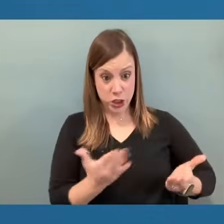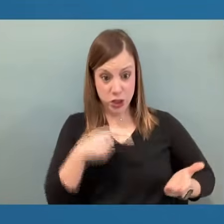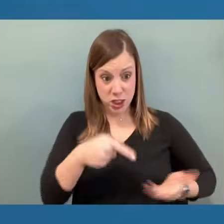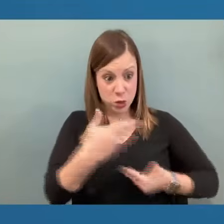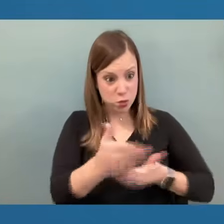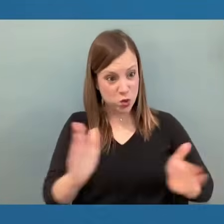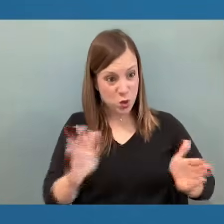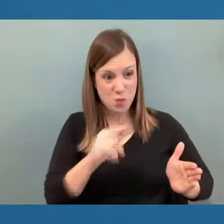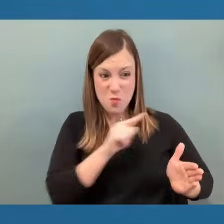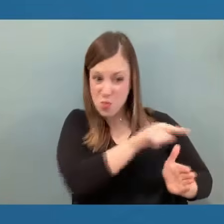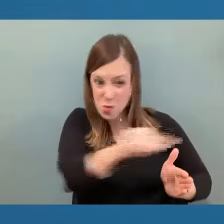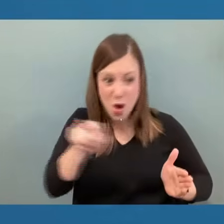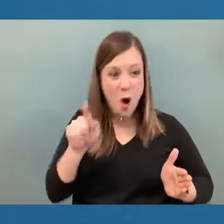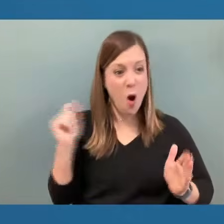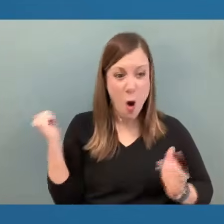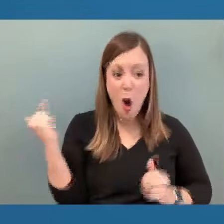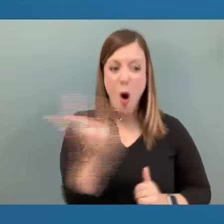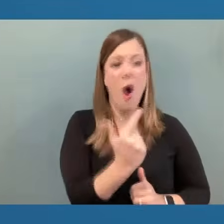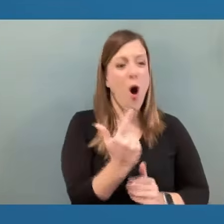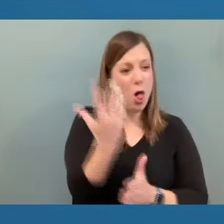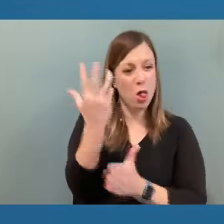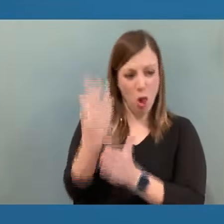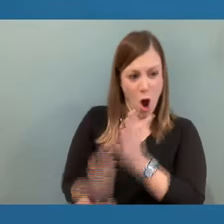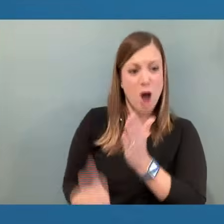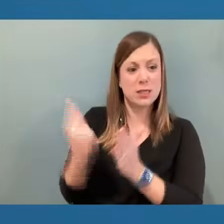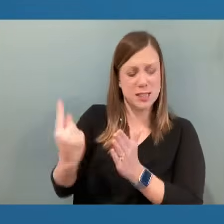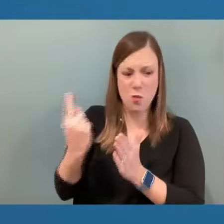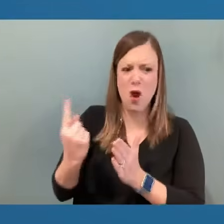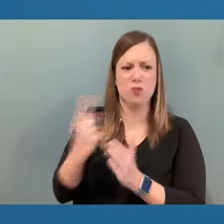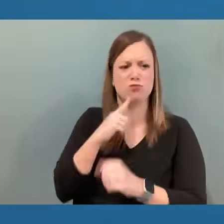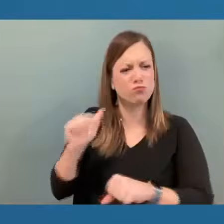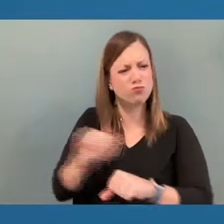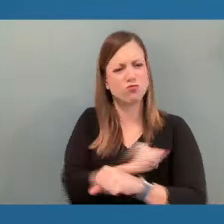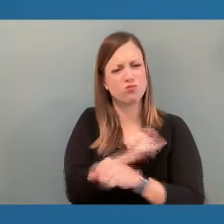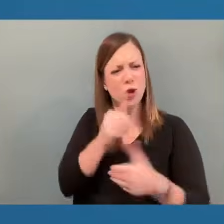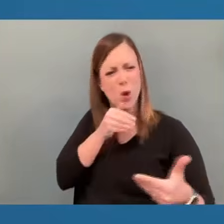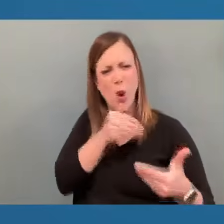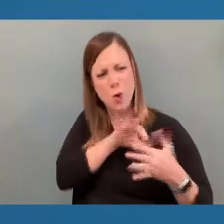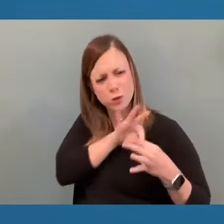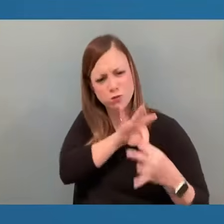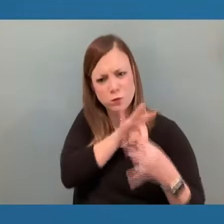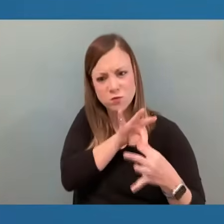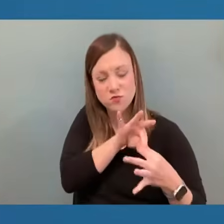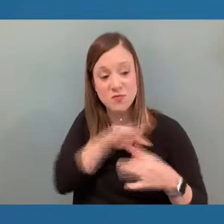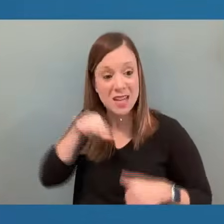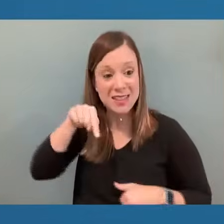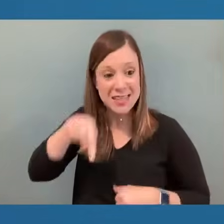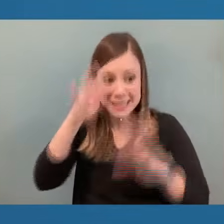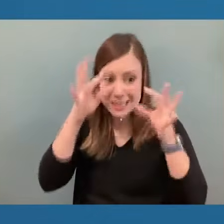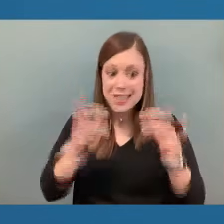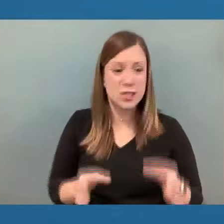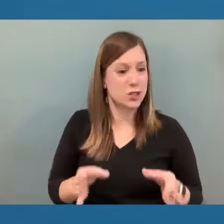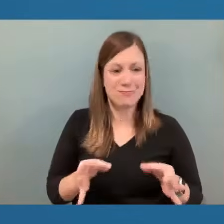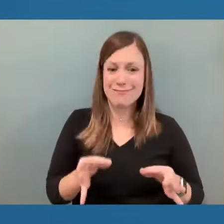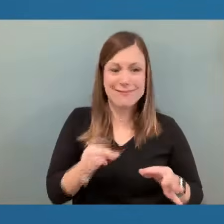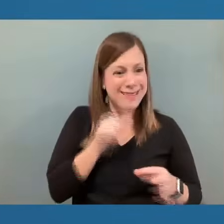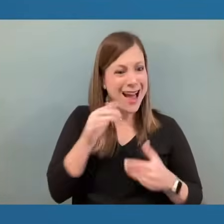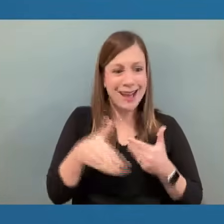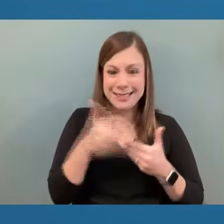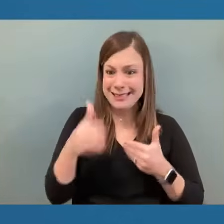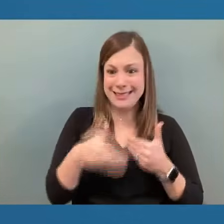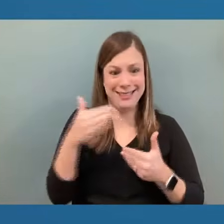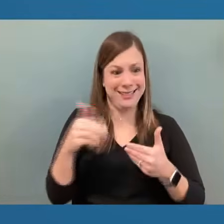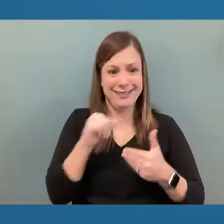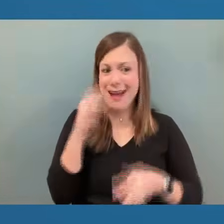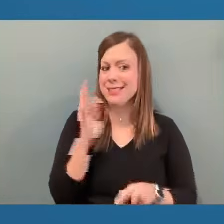know that this is such an incredibly difficult decision. This is not an easy one for anyone. We also know that New